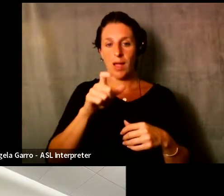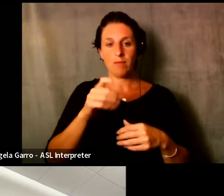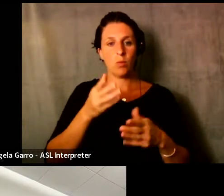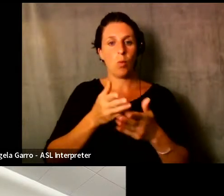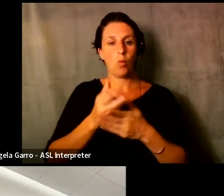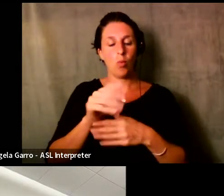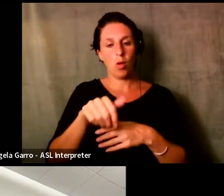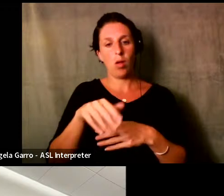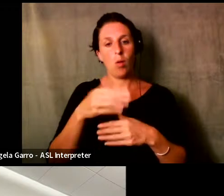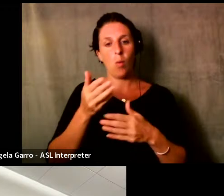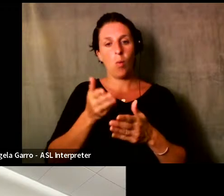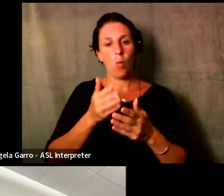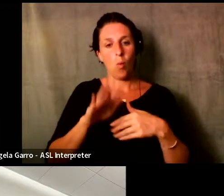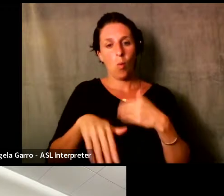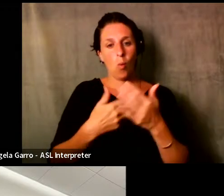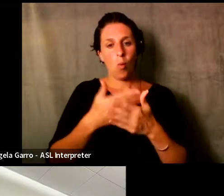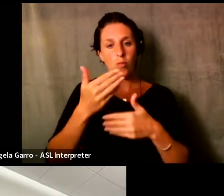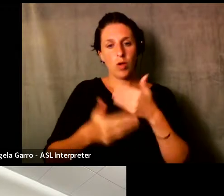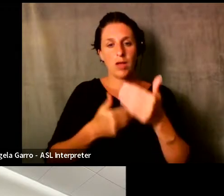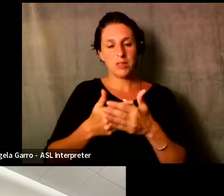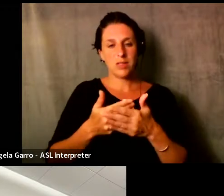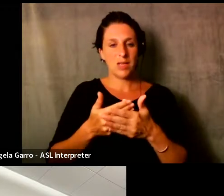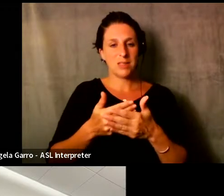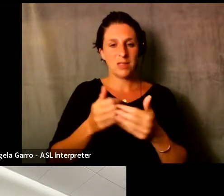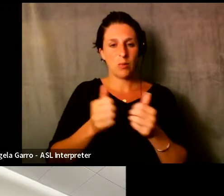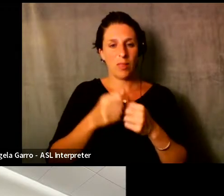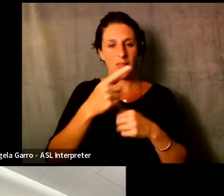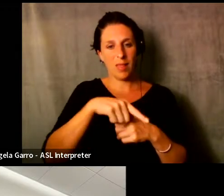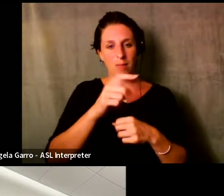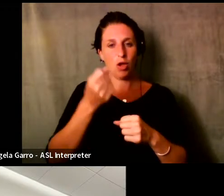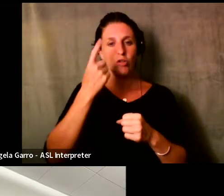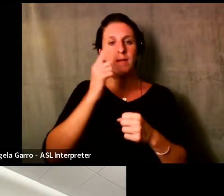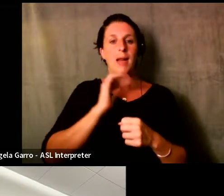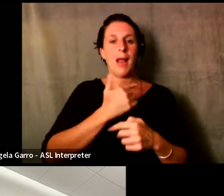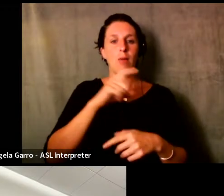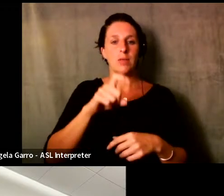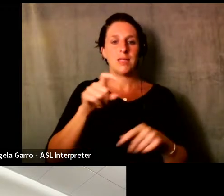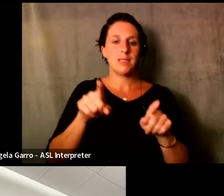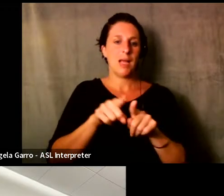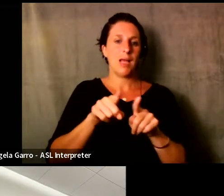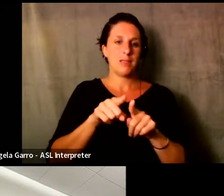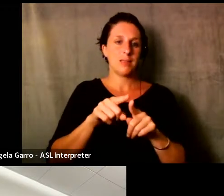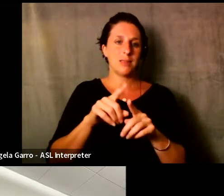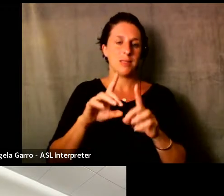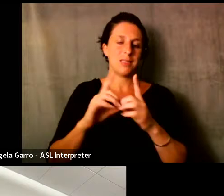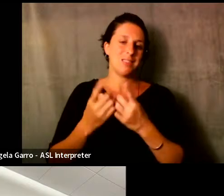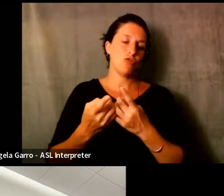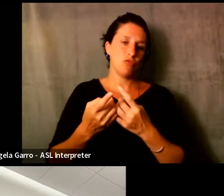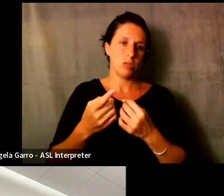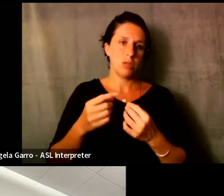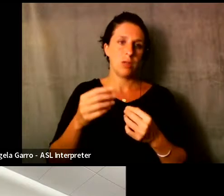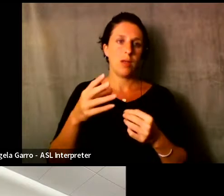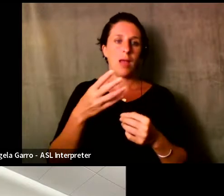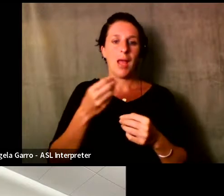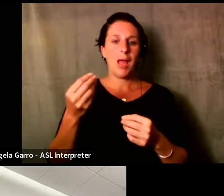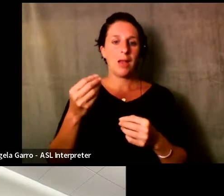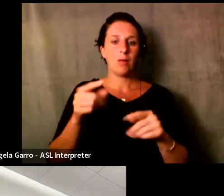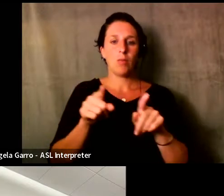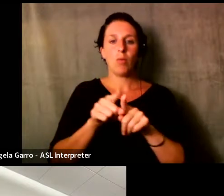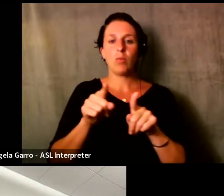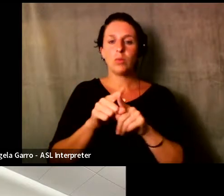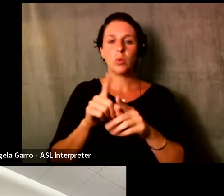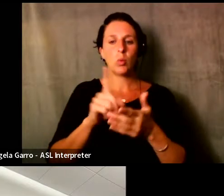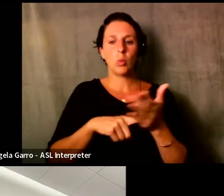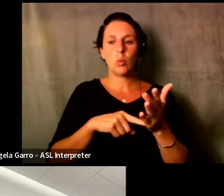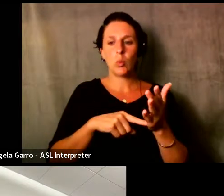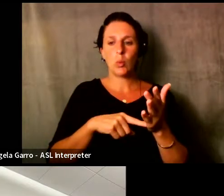of them understanding our particular needs as a district. Thank you. And then also what